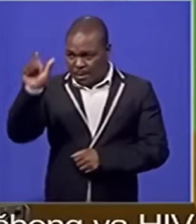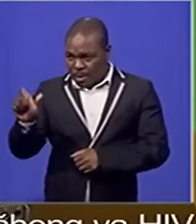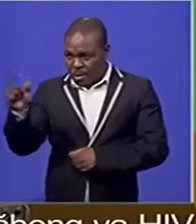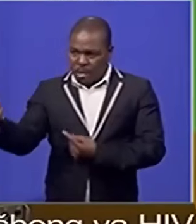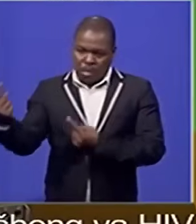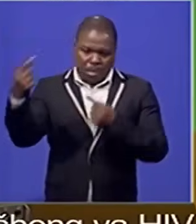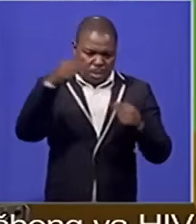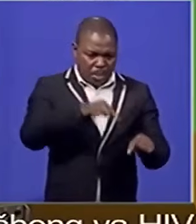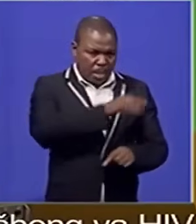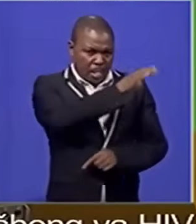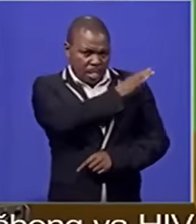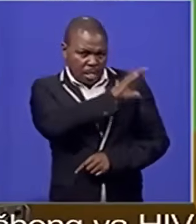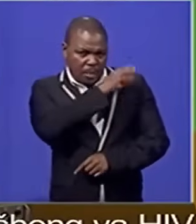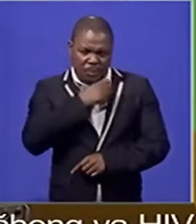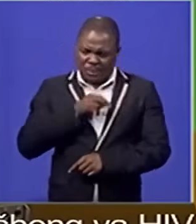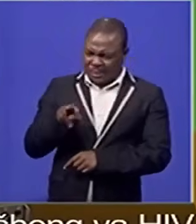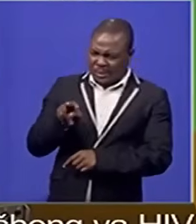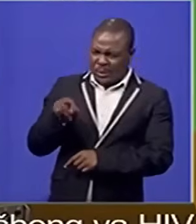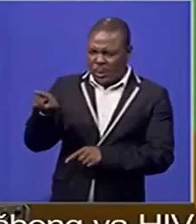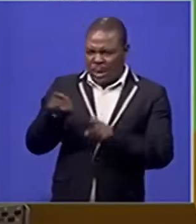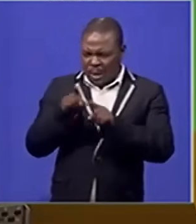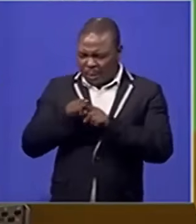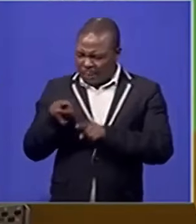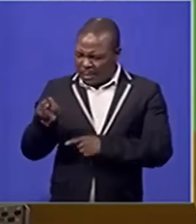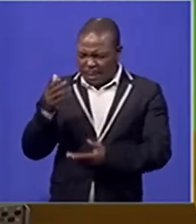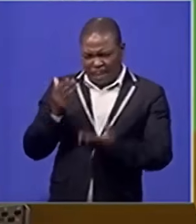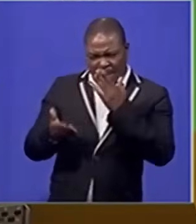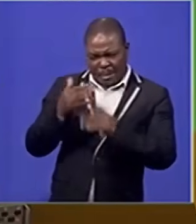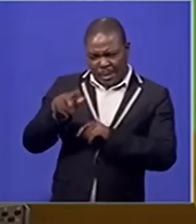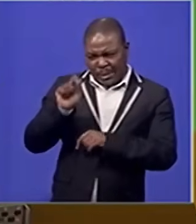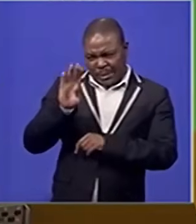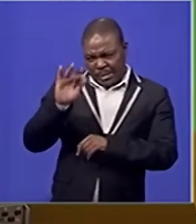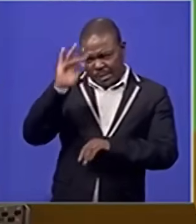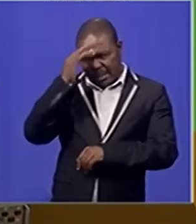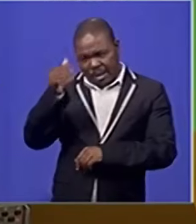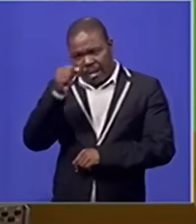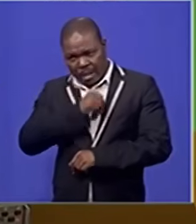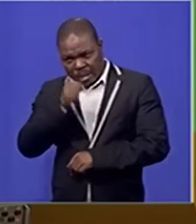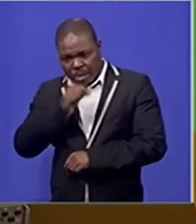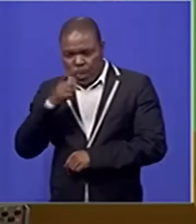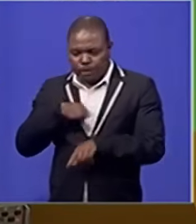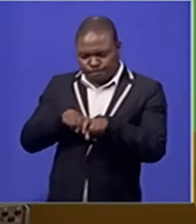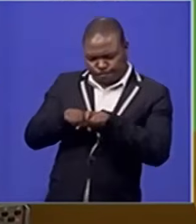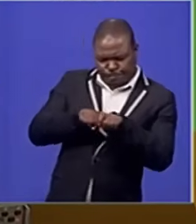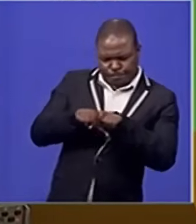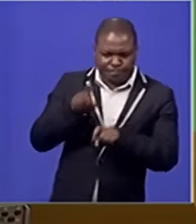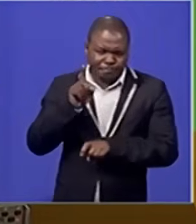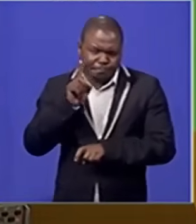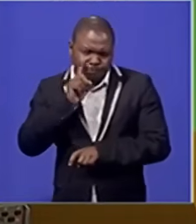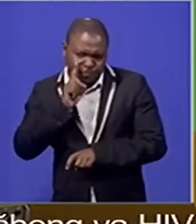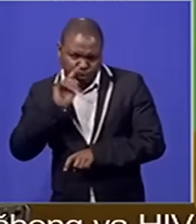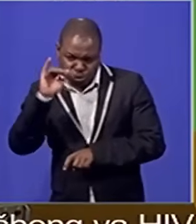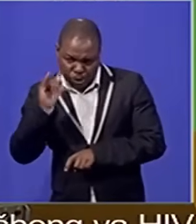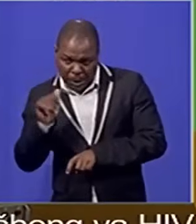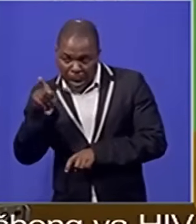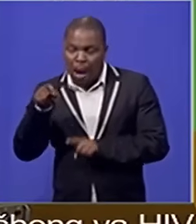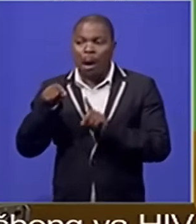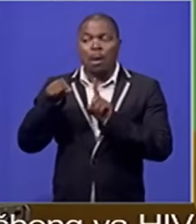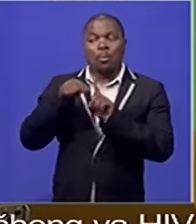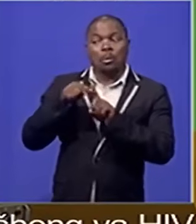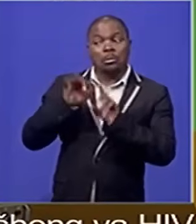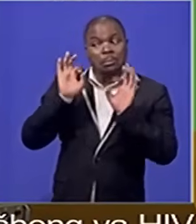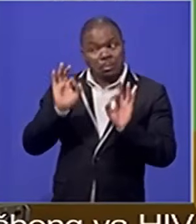tša rena o ka reng o na le maswao a malwetši a TB re a ba testa for TB gomme re ba le positive